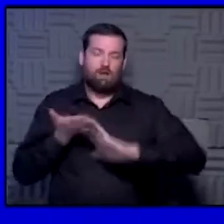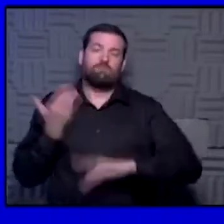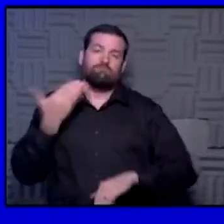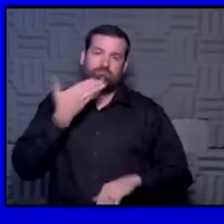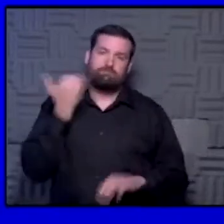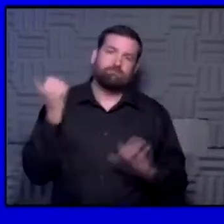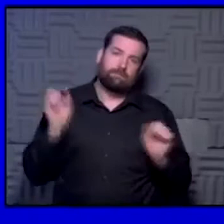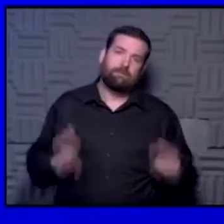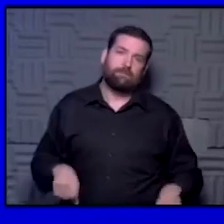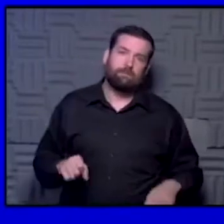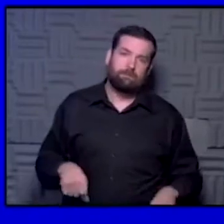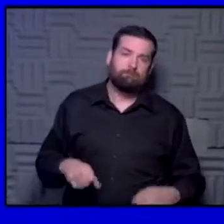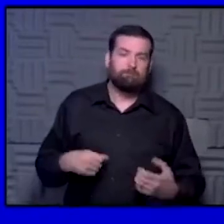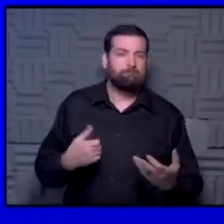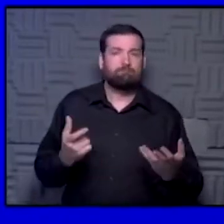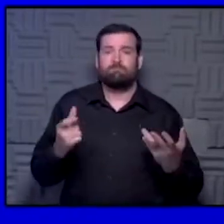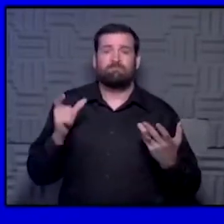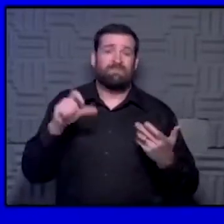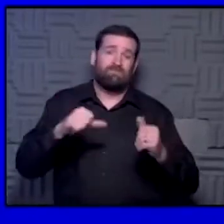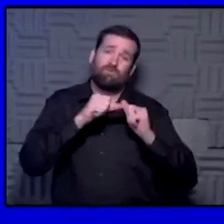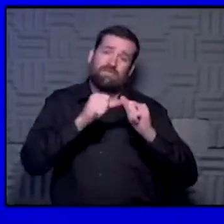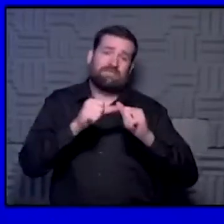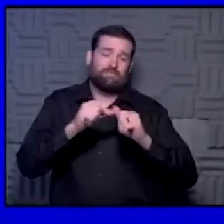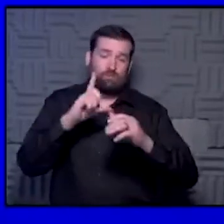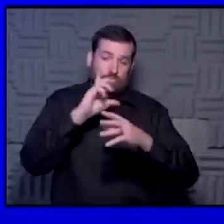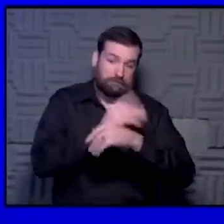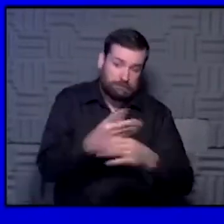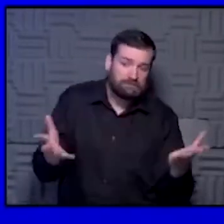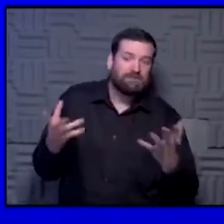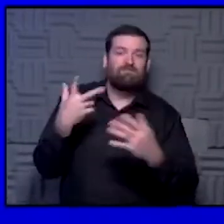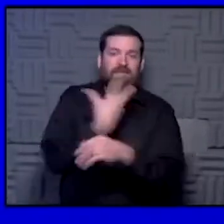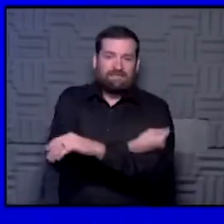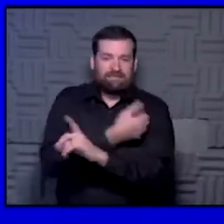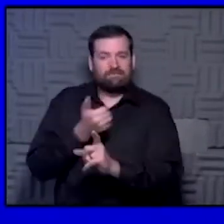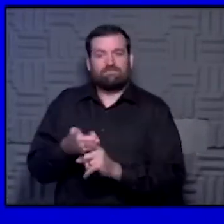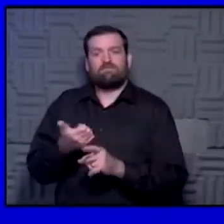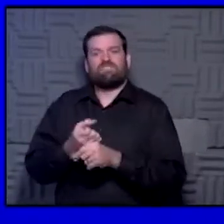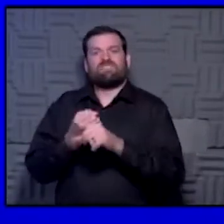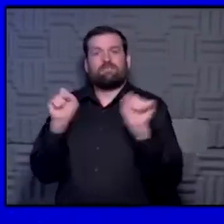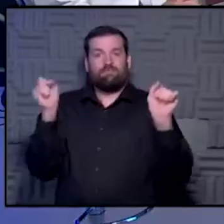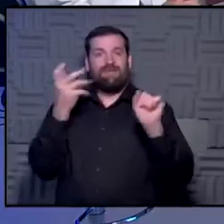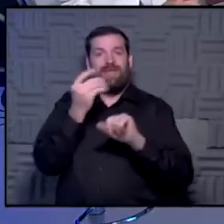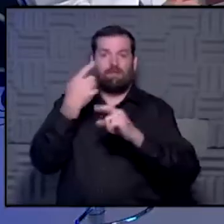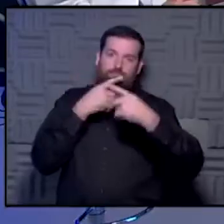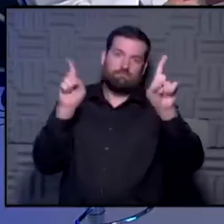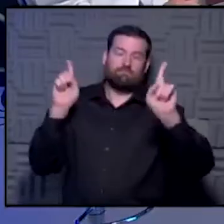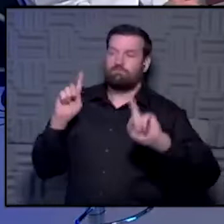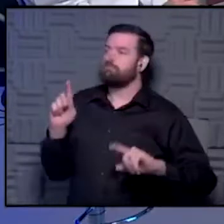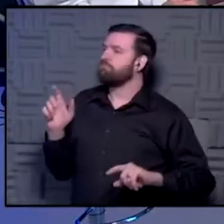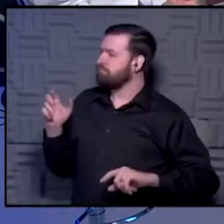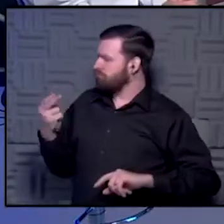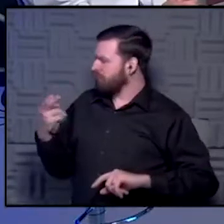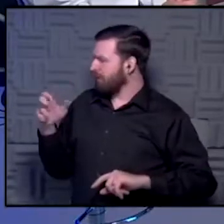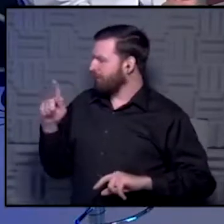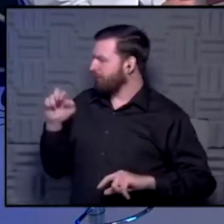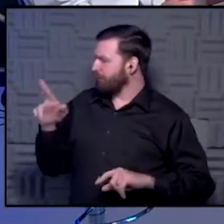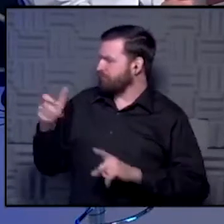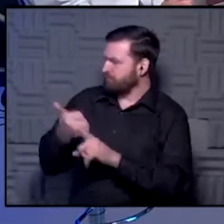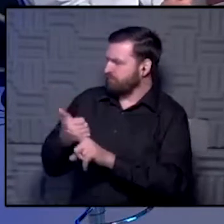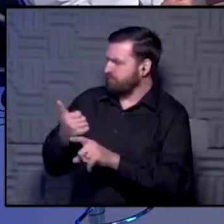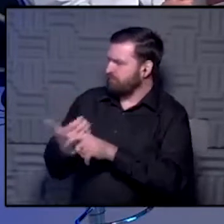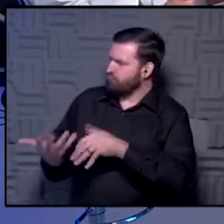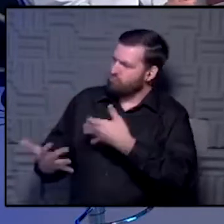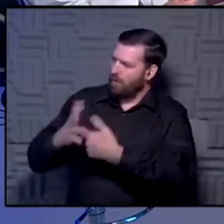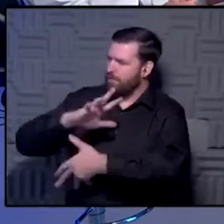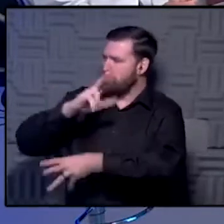best way moving forward, because we just have to continue to keep that message that these vaccines are safe and efficacious. Heather, you're a primary care physician. How do you feel